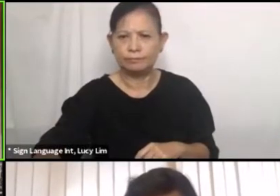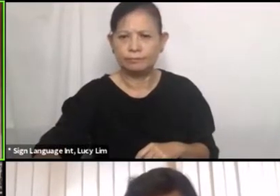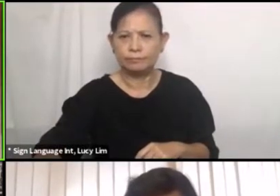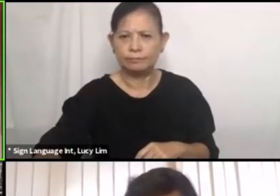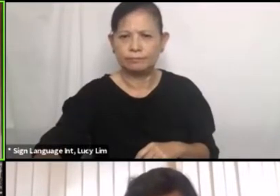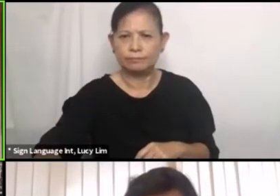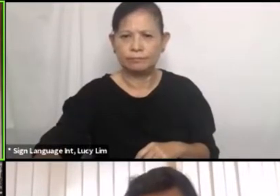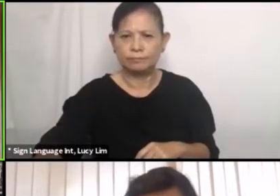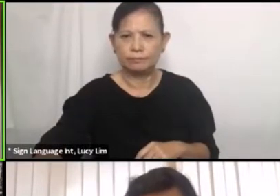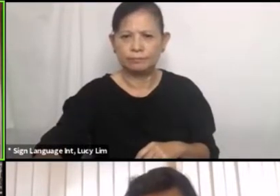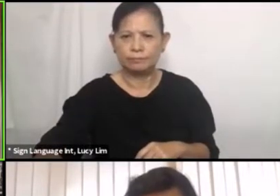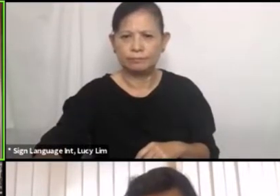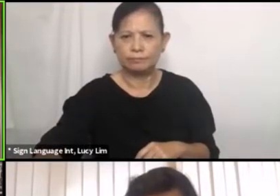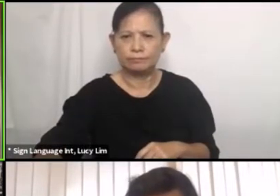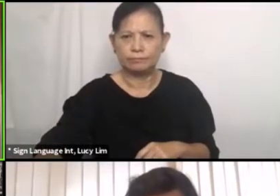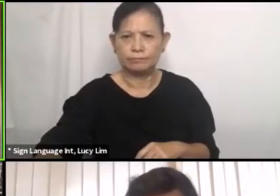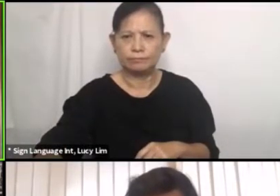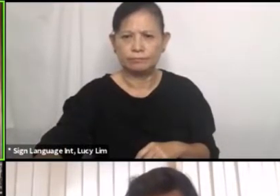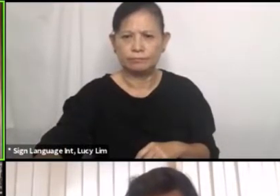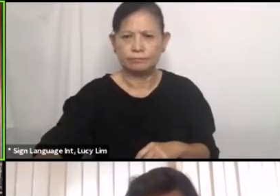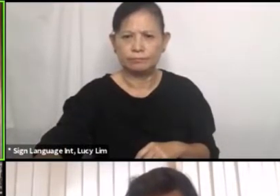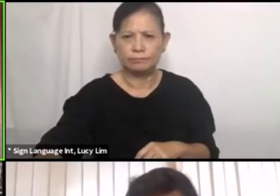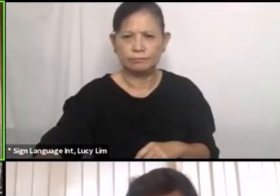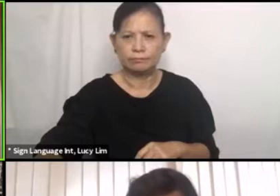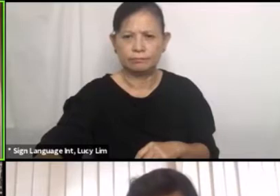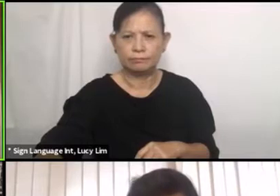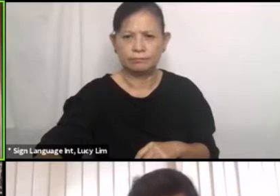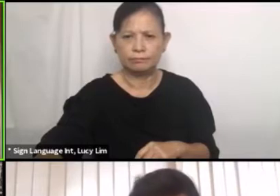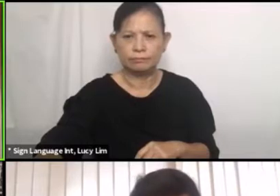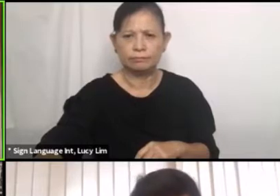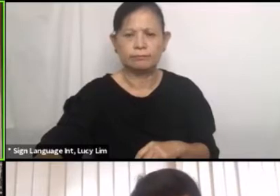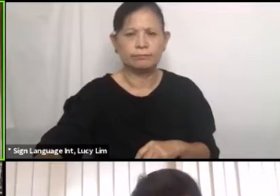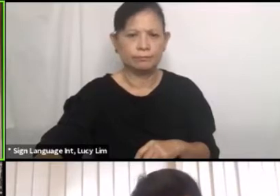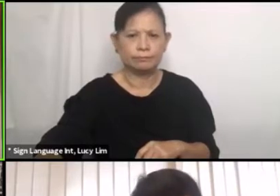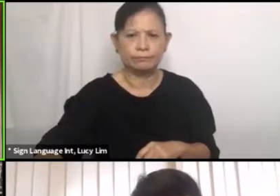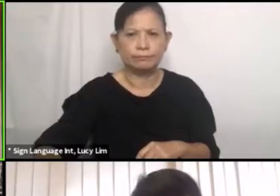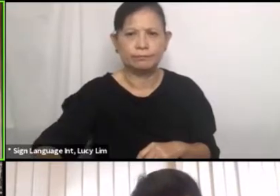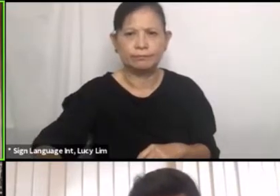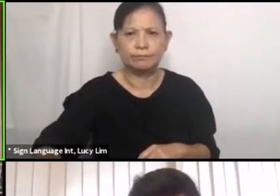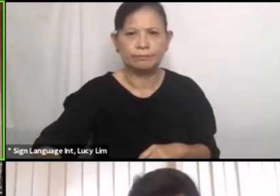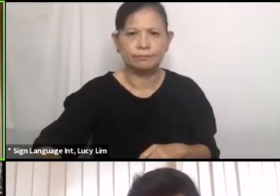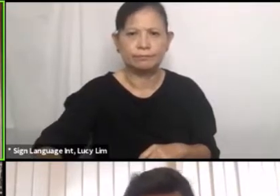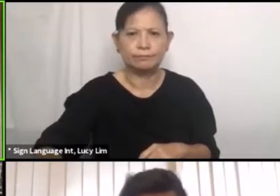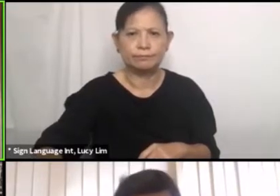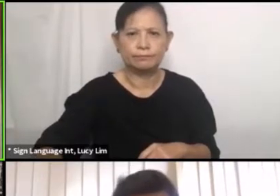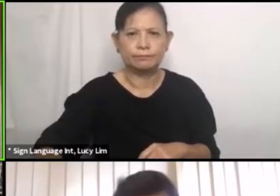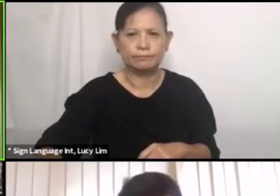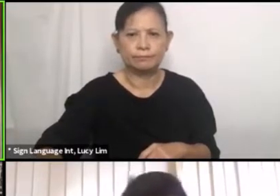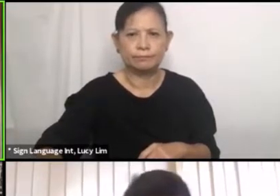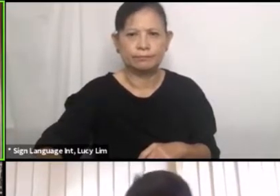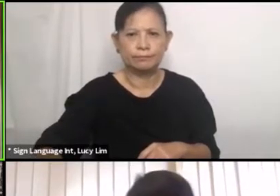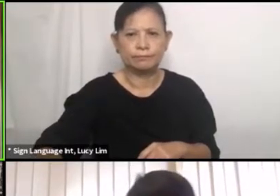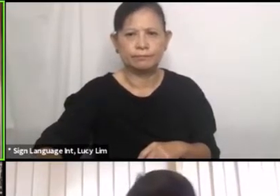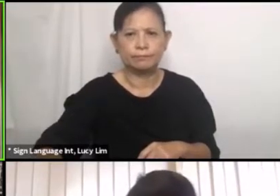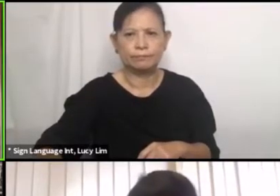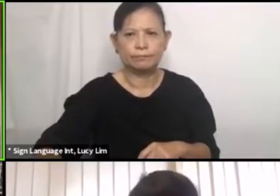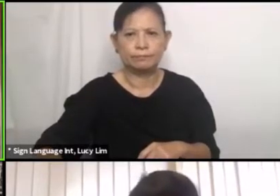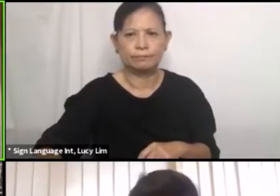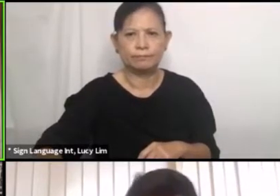with each other and with me in case of any technical glitches arising out of poor internet